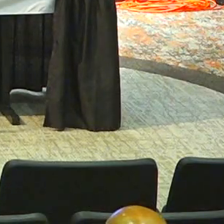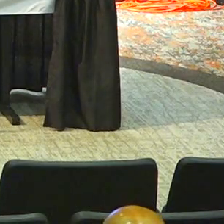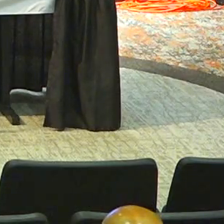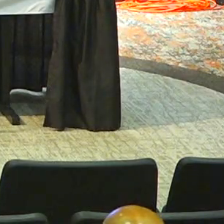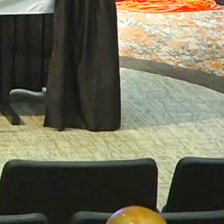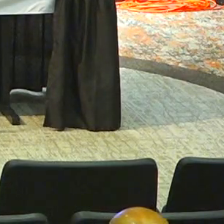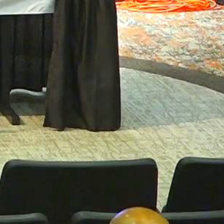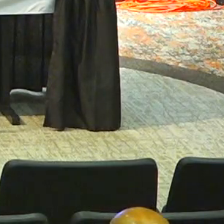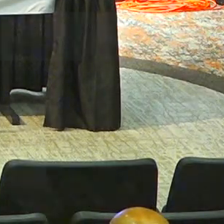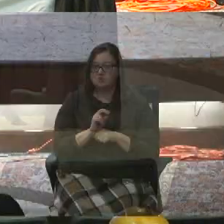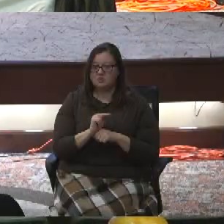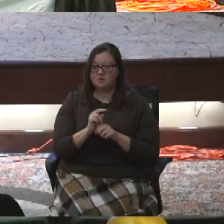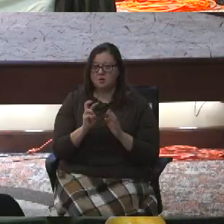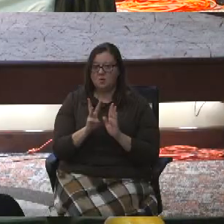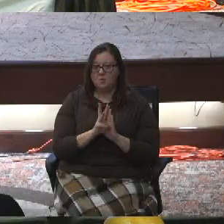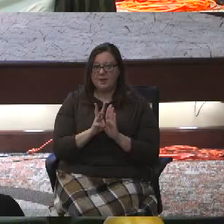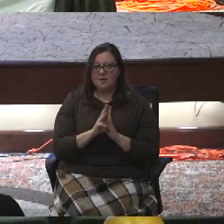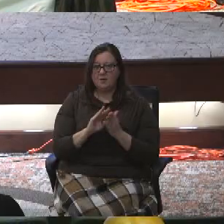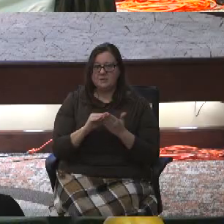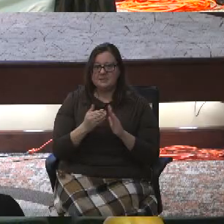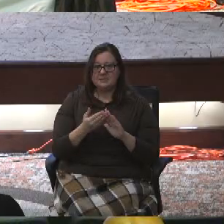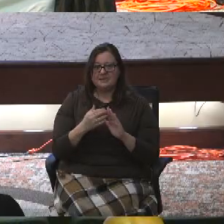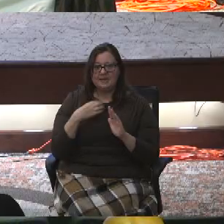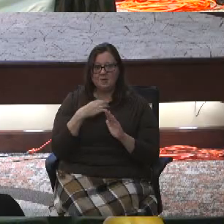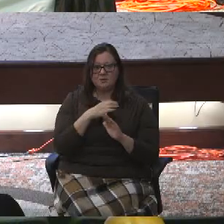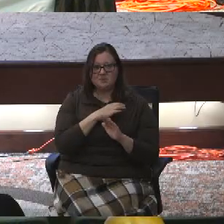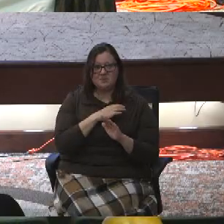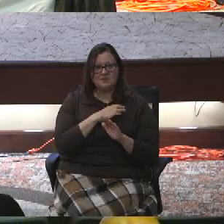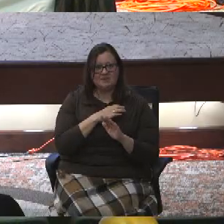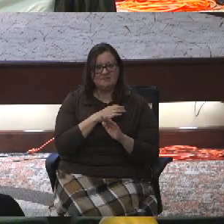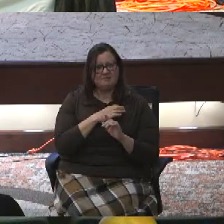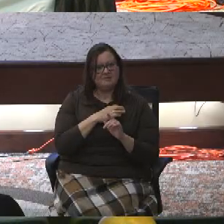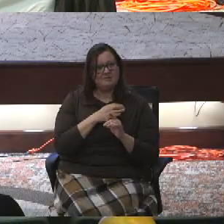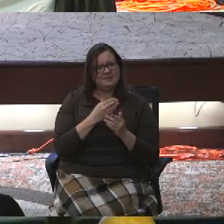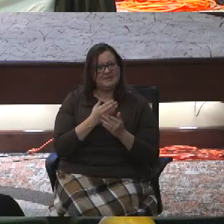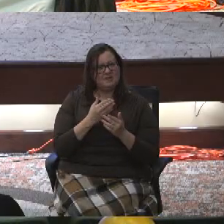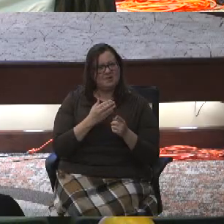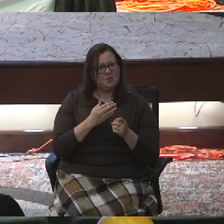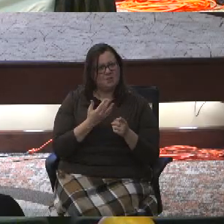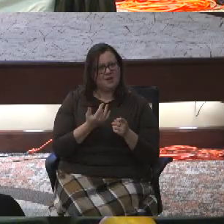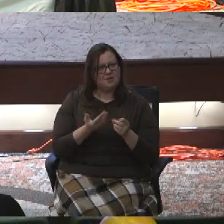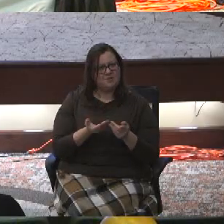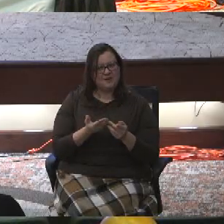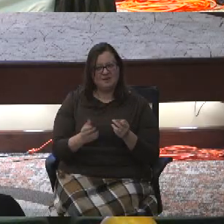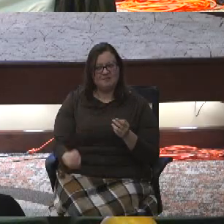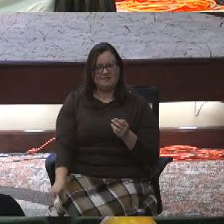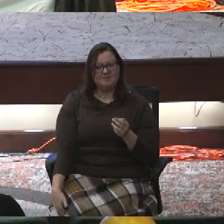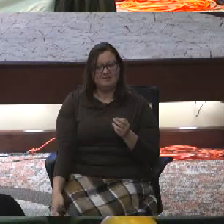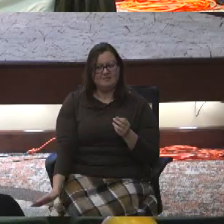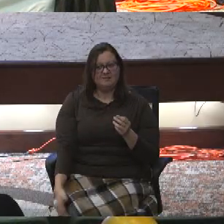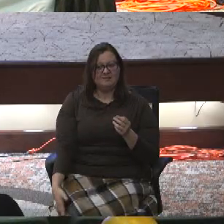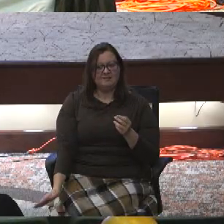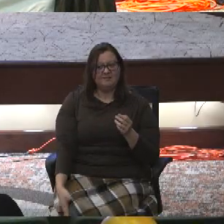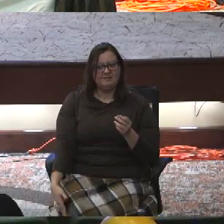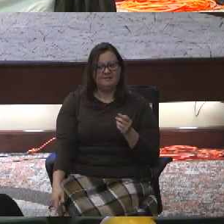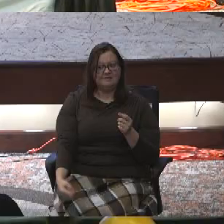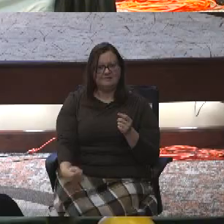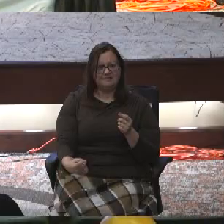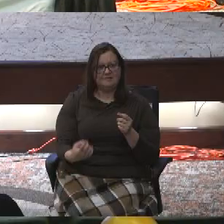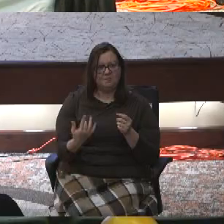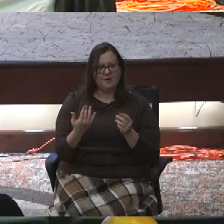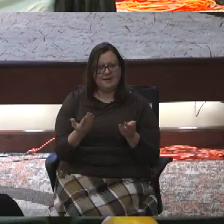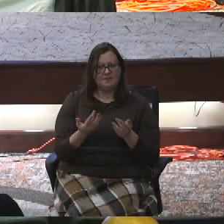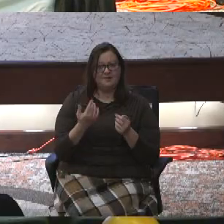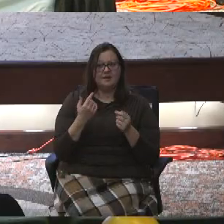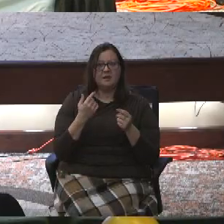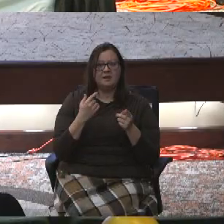work session of the Waco City Council, and welcome to all the people here in the Bosque Theater Gallery here in beautiful downtown Waco, and also welcome to all the viewers at home watching on